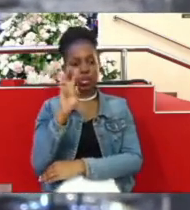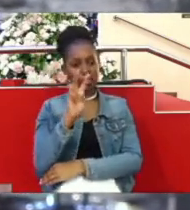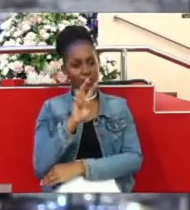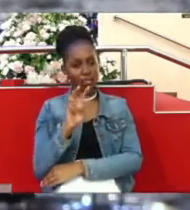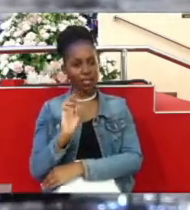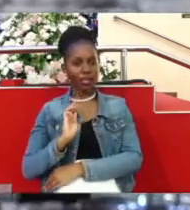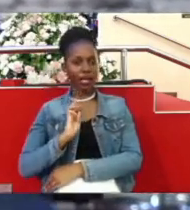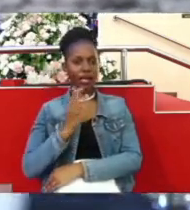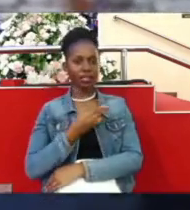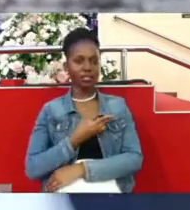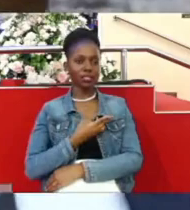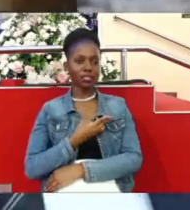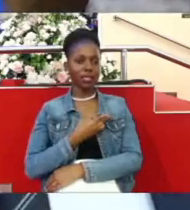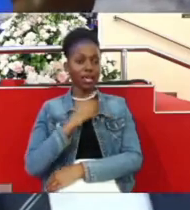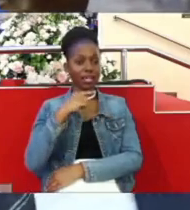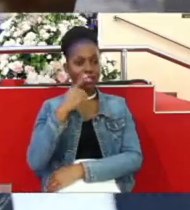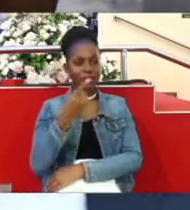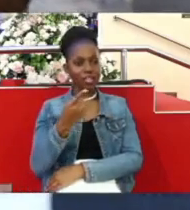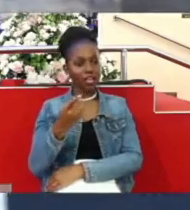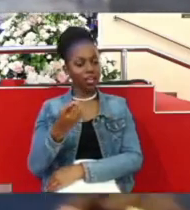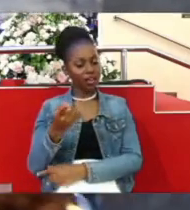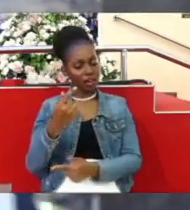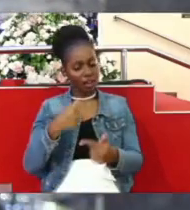He is telling you, come back home.